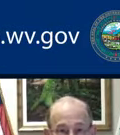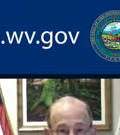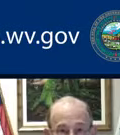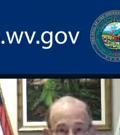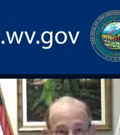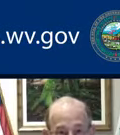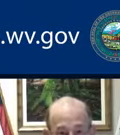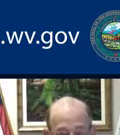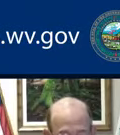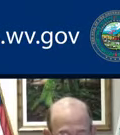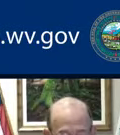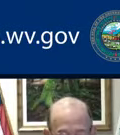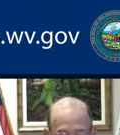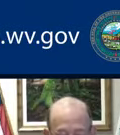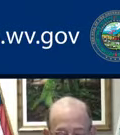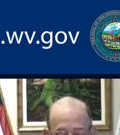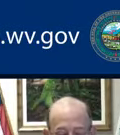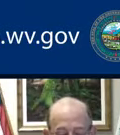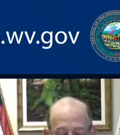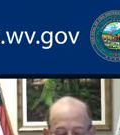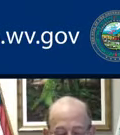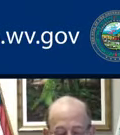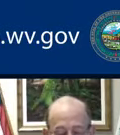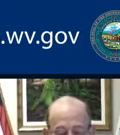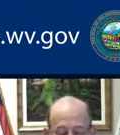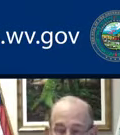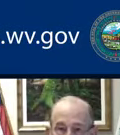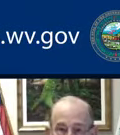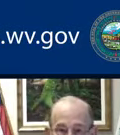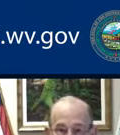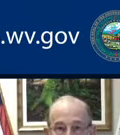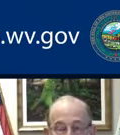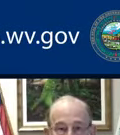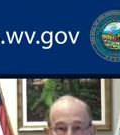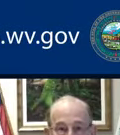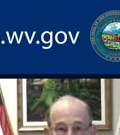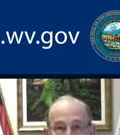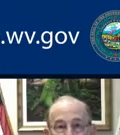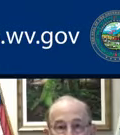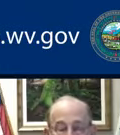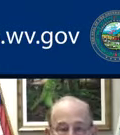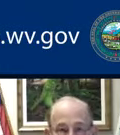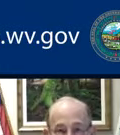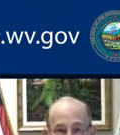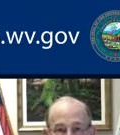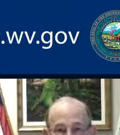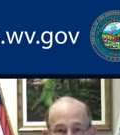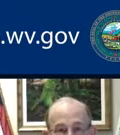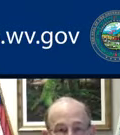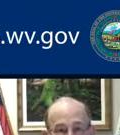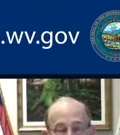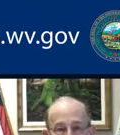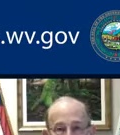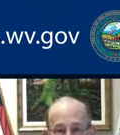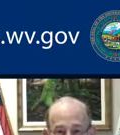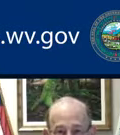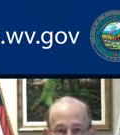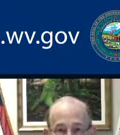that's approved for the vaccine. We have 12 to 15, 16 to 20, and up. So we've tried to provide a